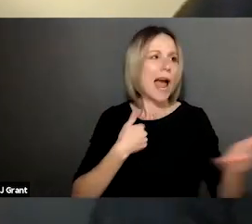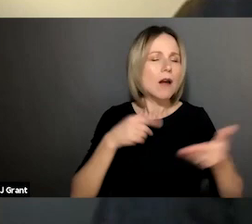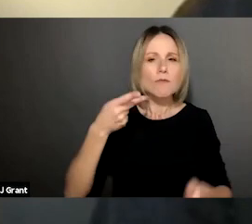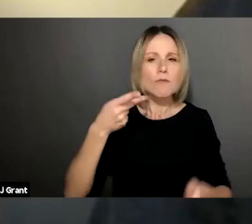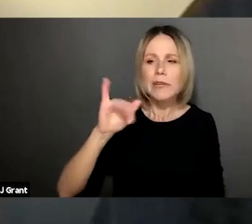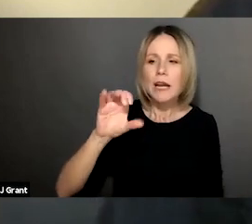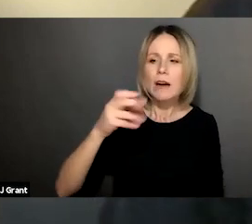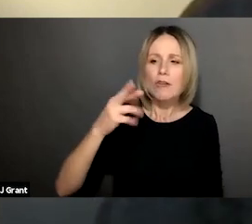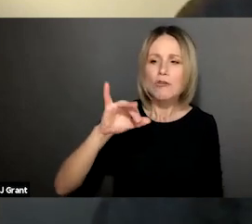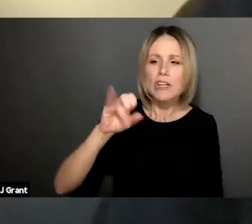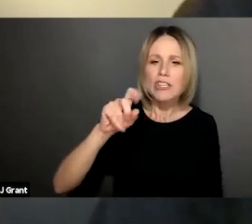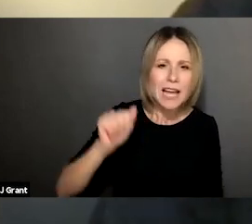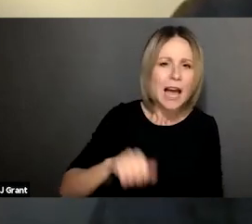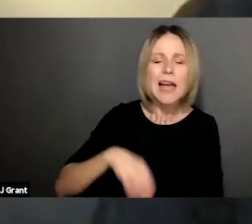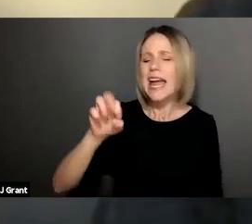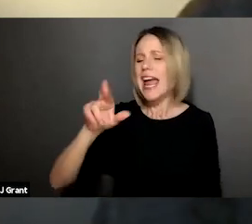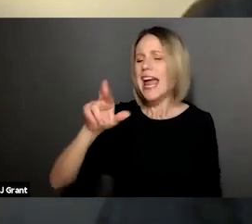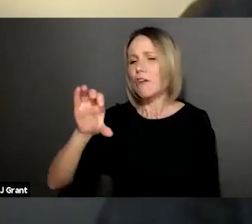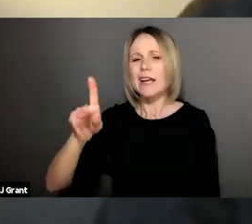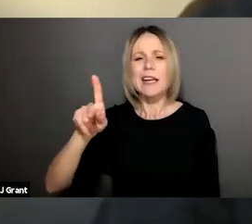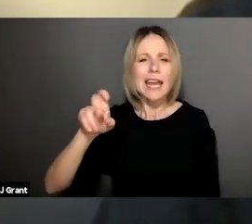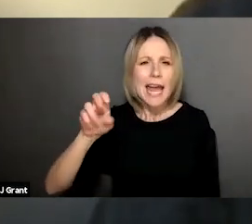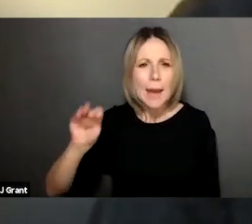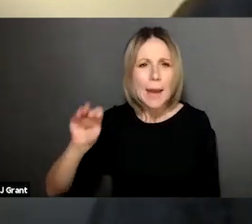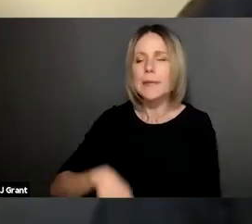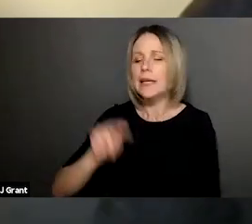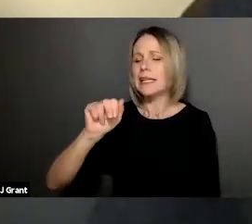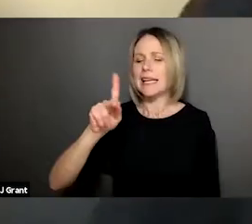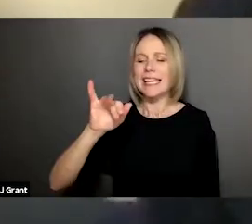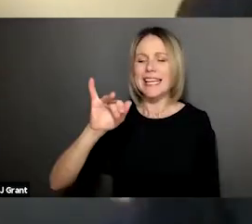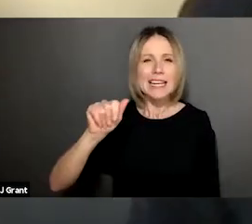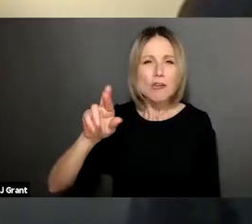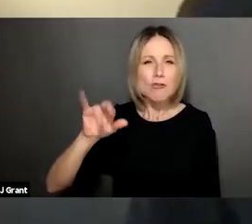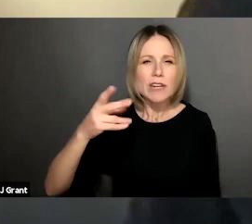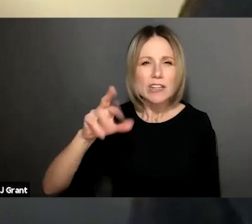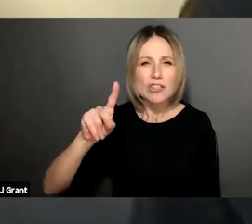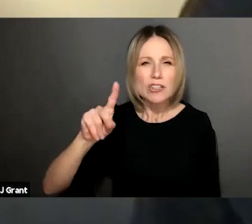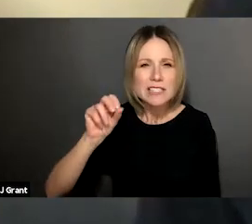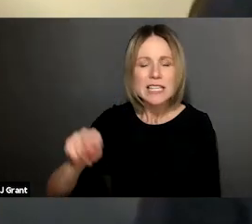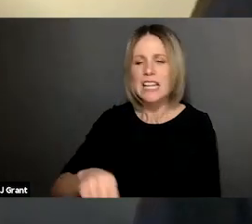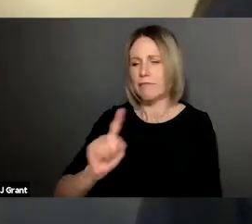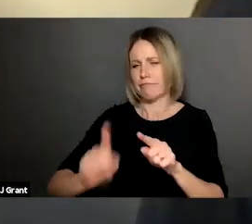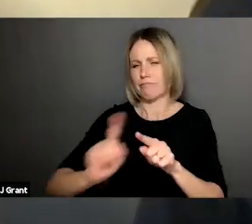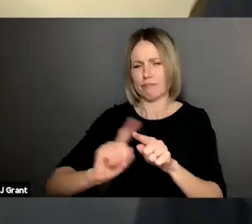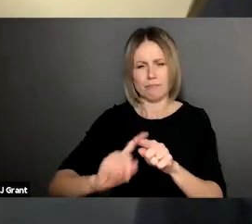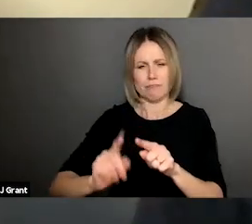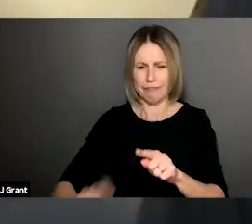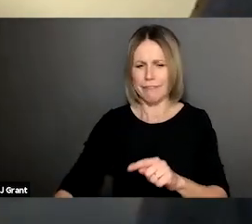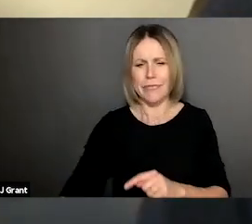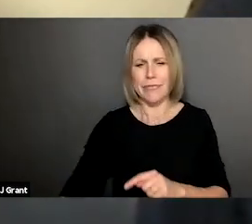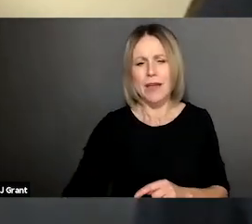Yawande Komolafe. We hired Eric Kim. We hired Nikita Richardson. These are solid,